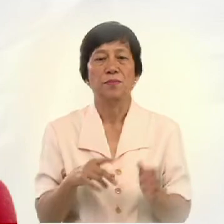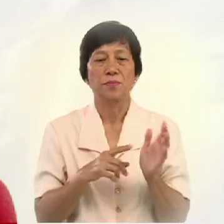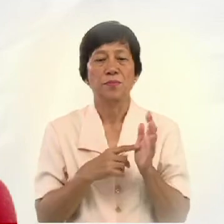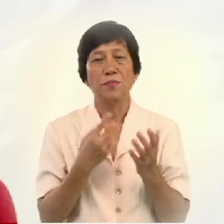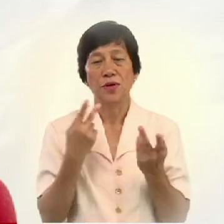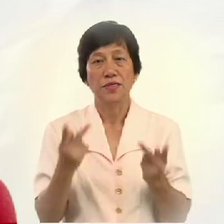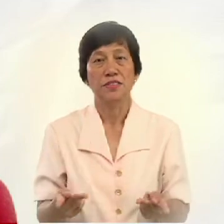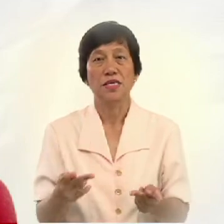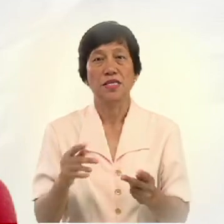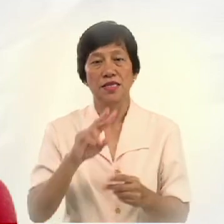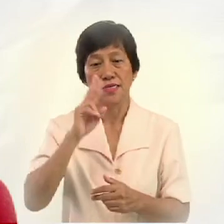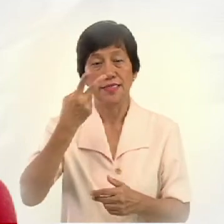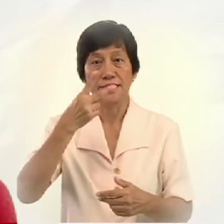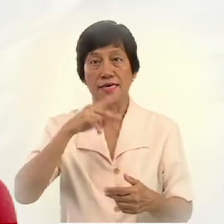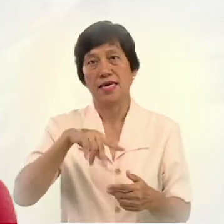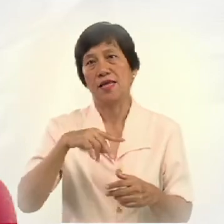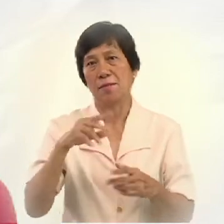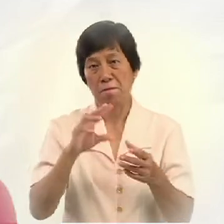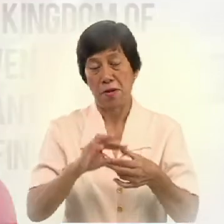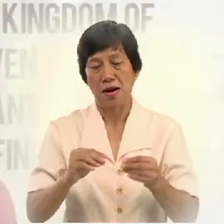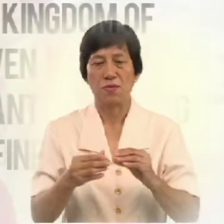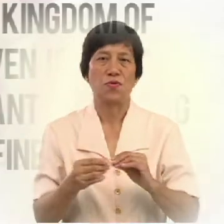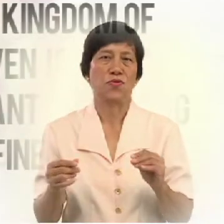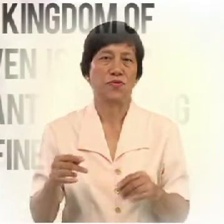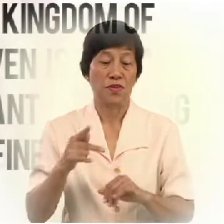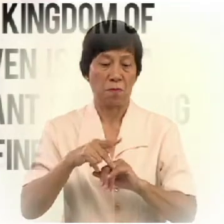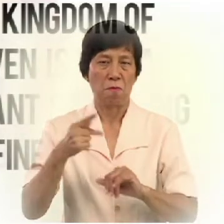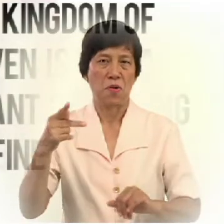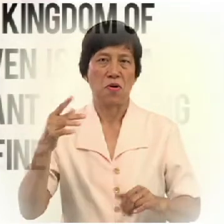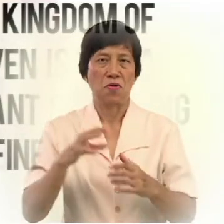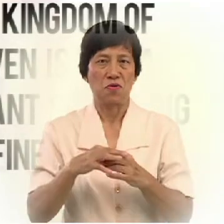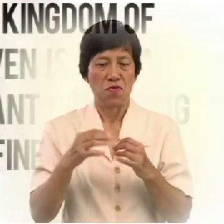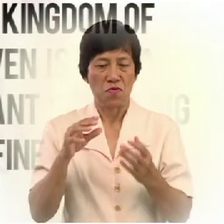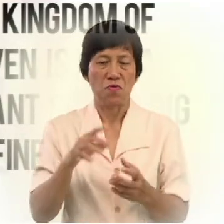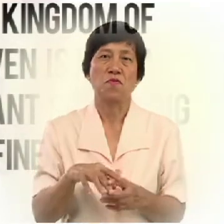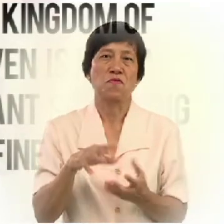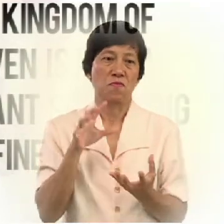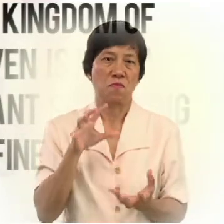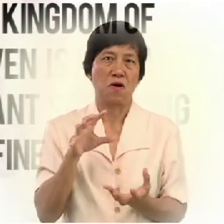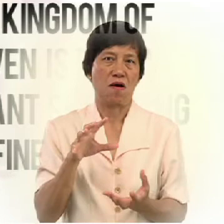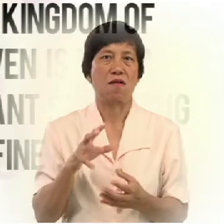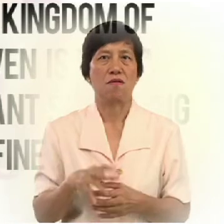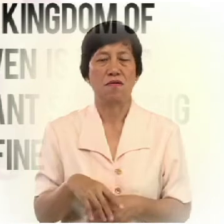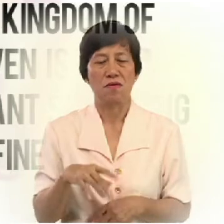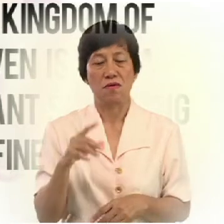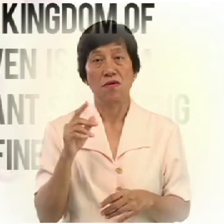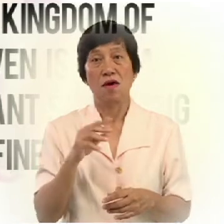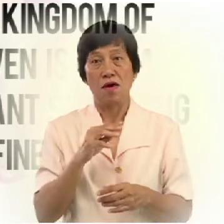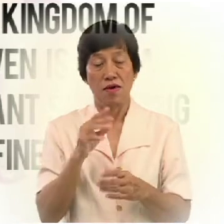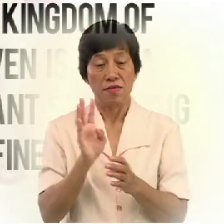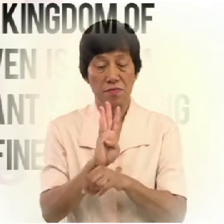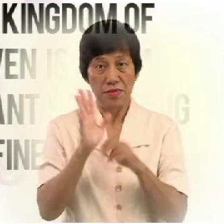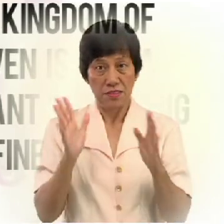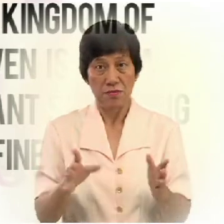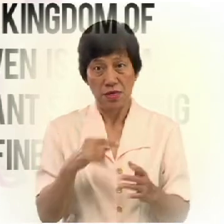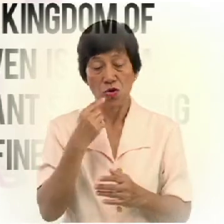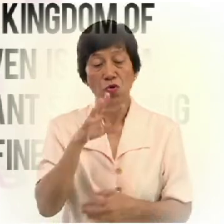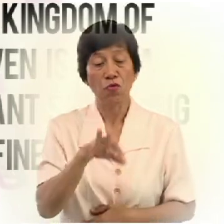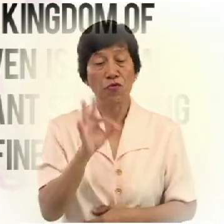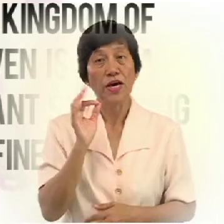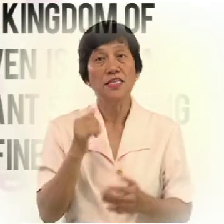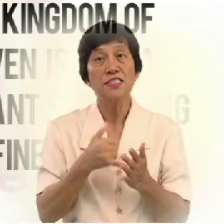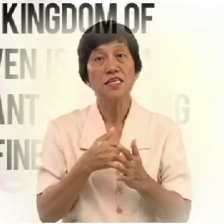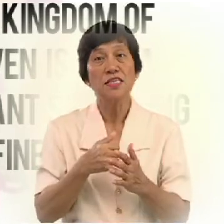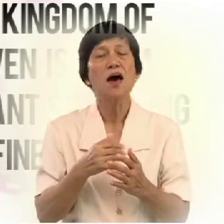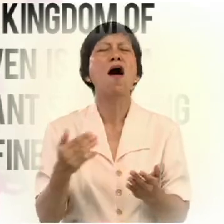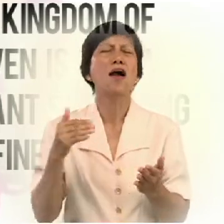thinking present in the second parable. The pearl of great price. And the merchant